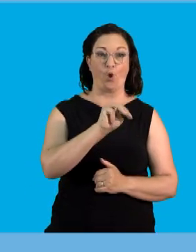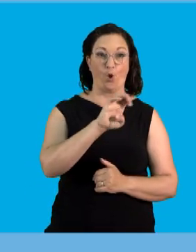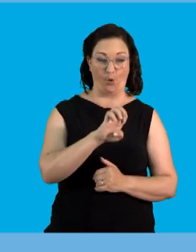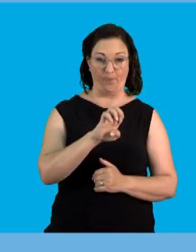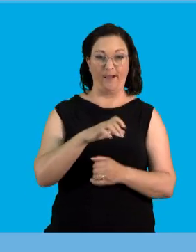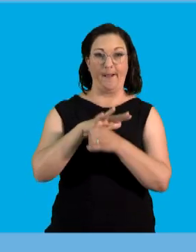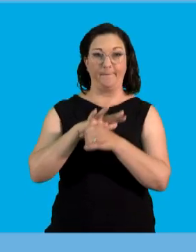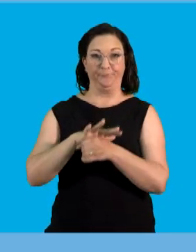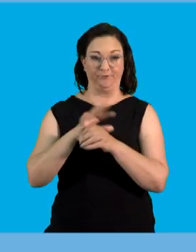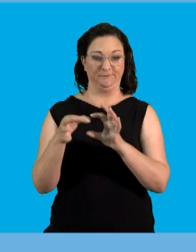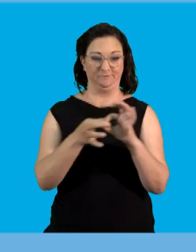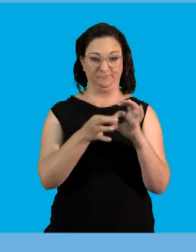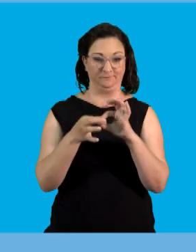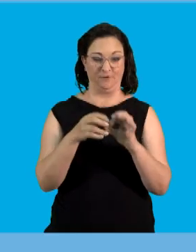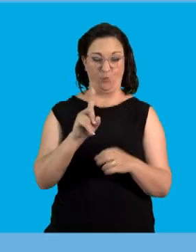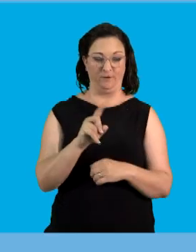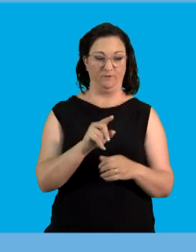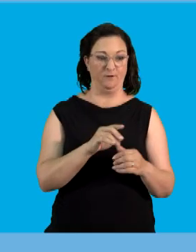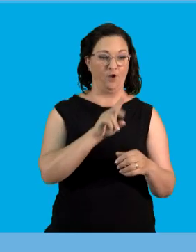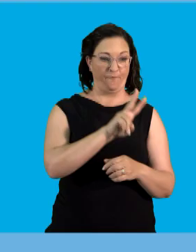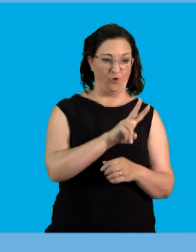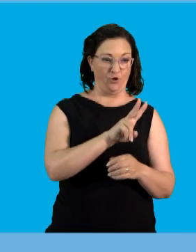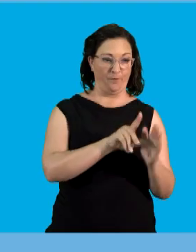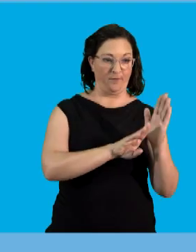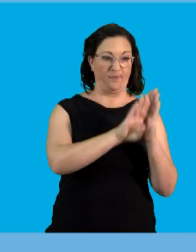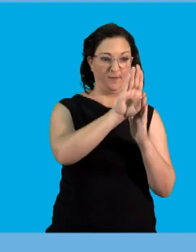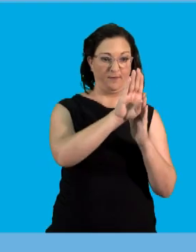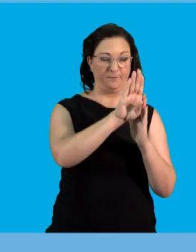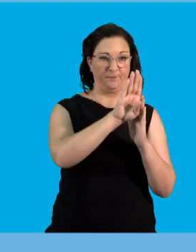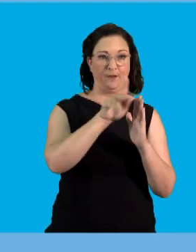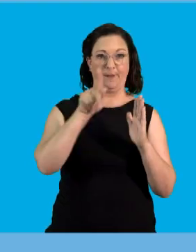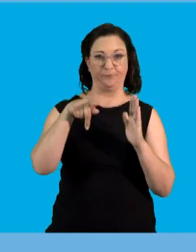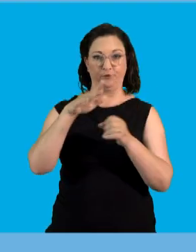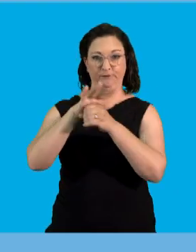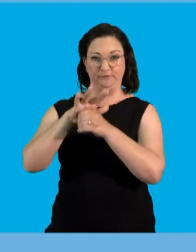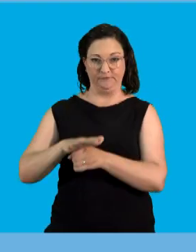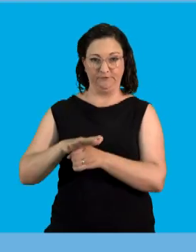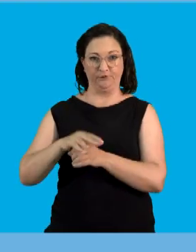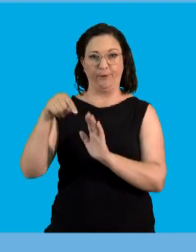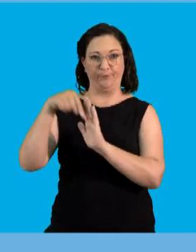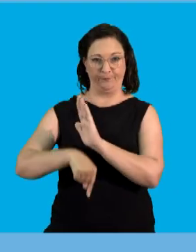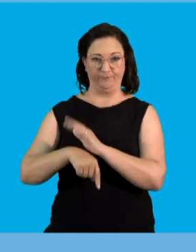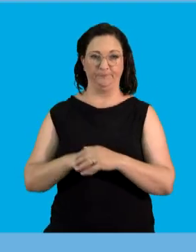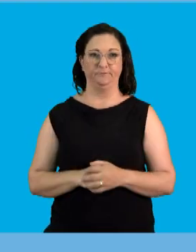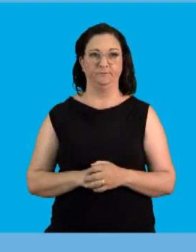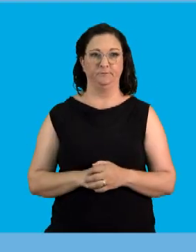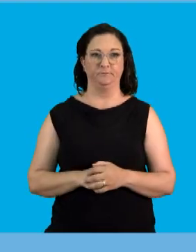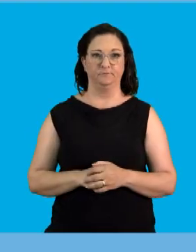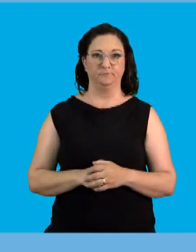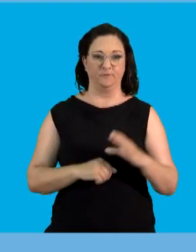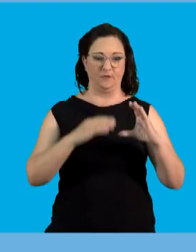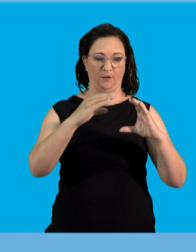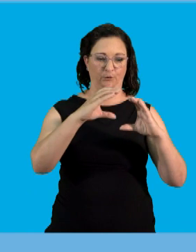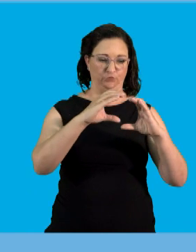and pressure is as follows: that when volume is increased, pressure is also going to decrease. So when we increase